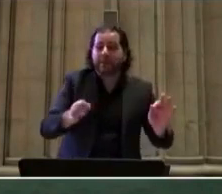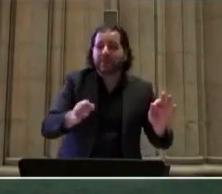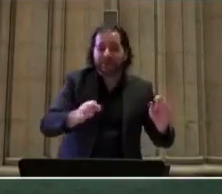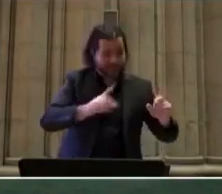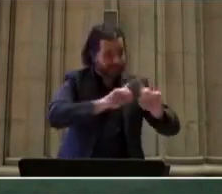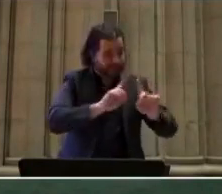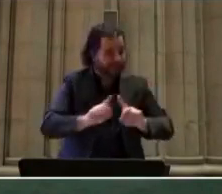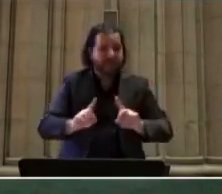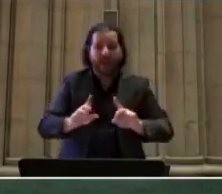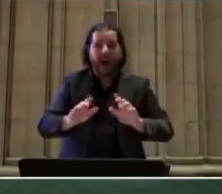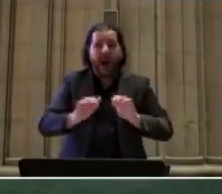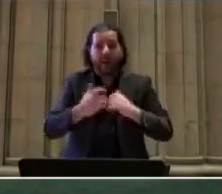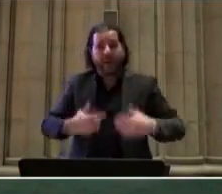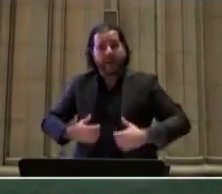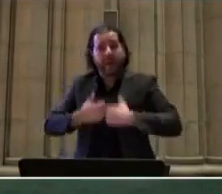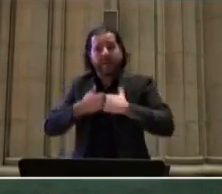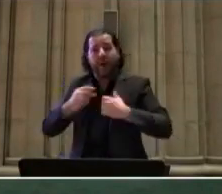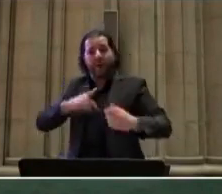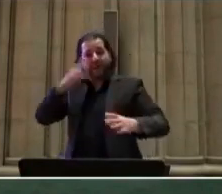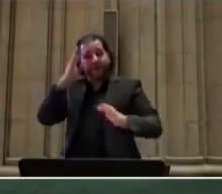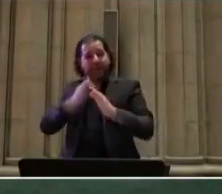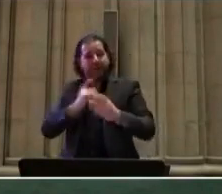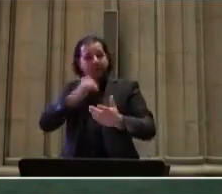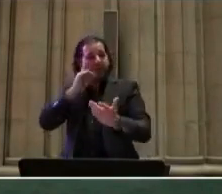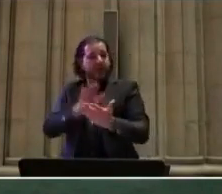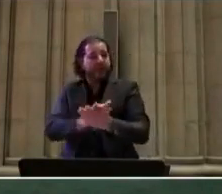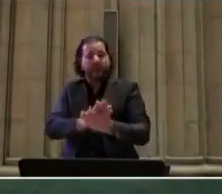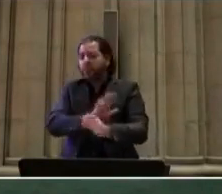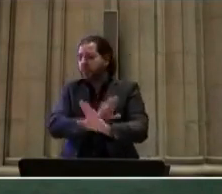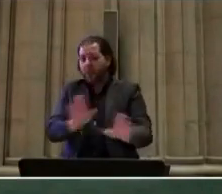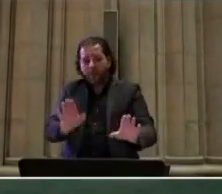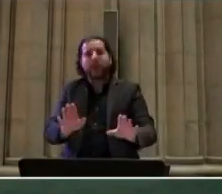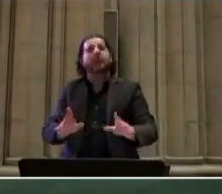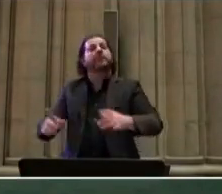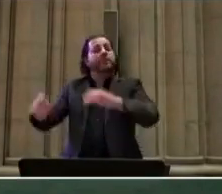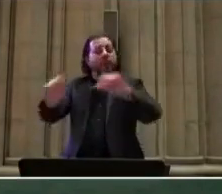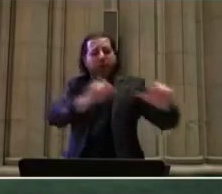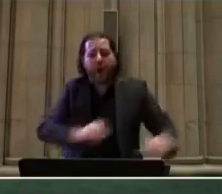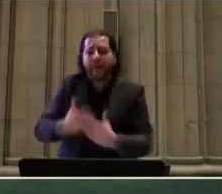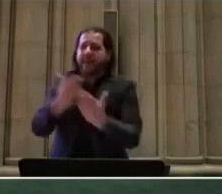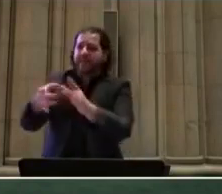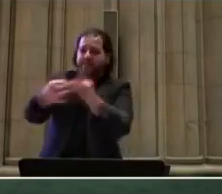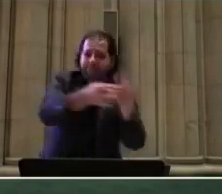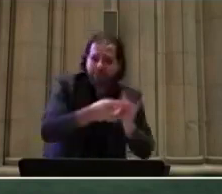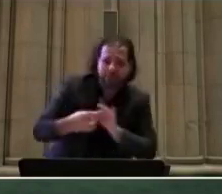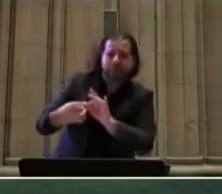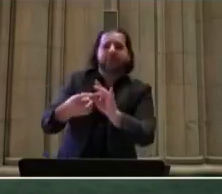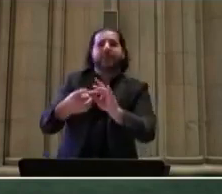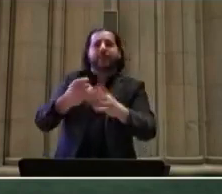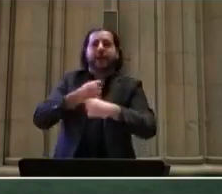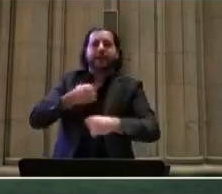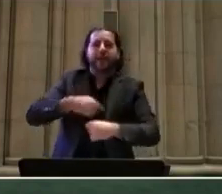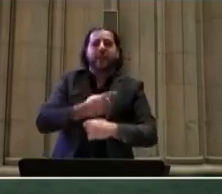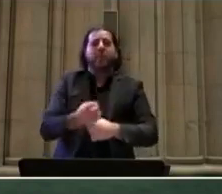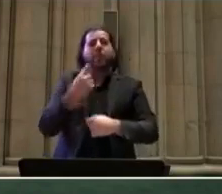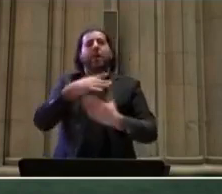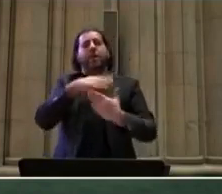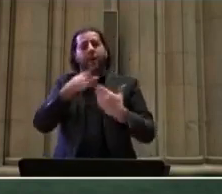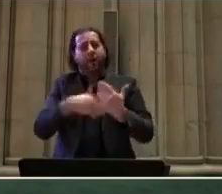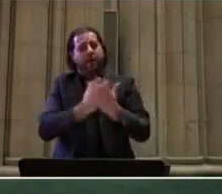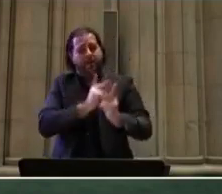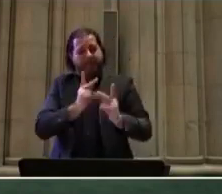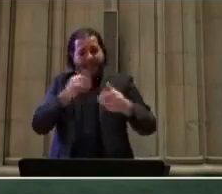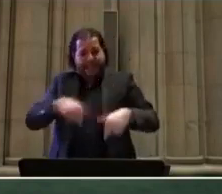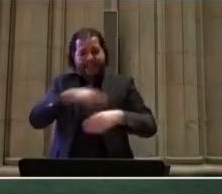even the way we live or the faith and belief we ascribe to, rather the common ground that unites us all and makes us one and all here in